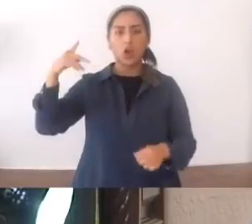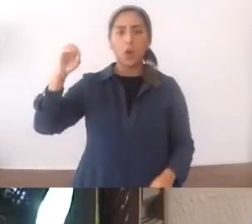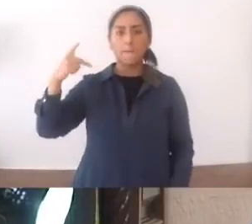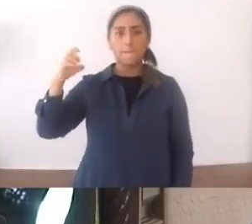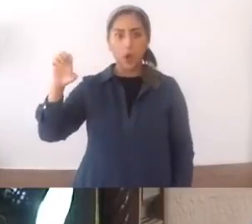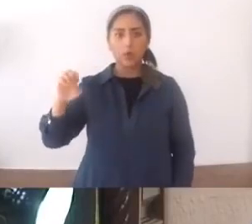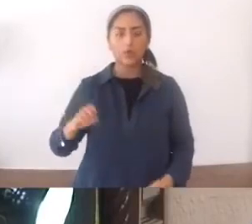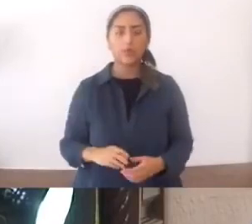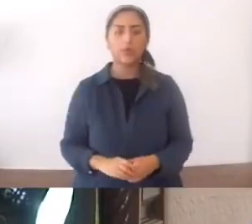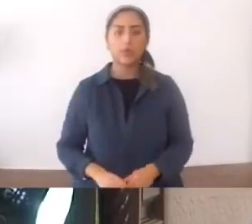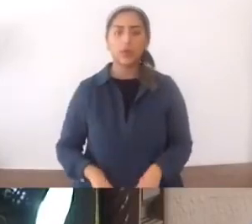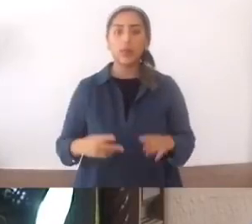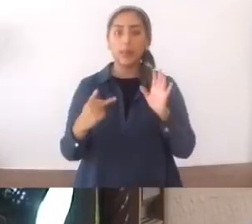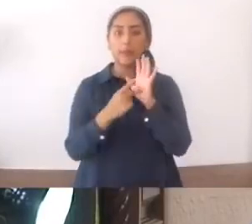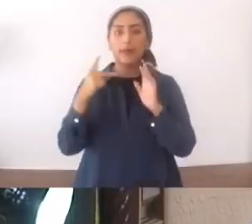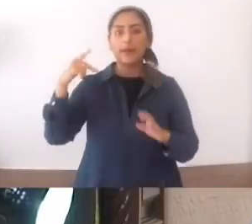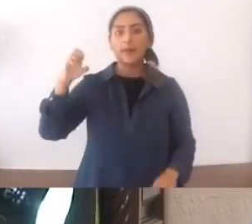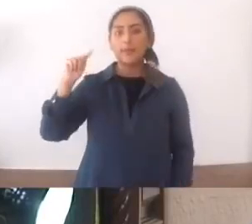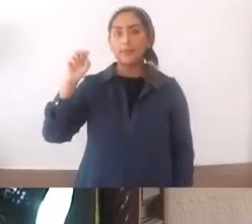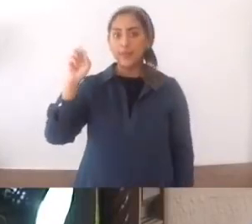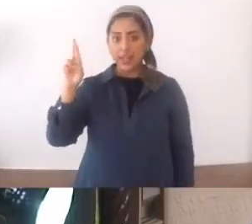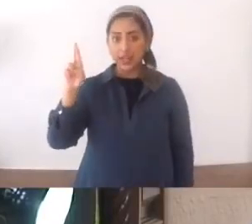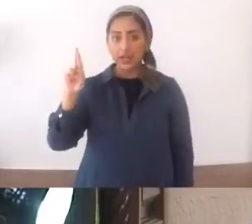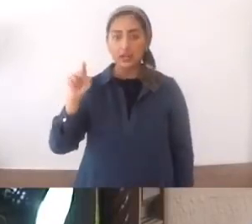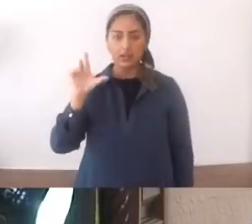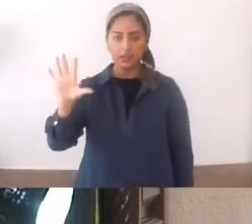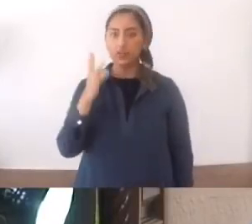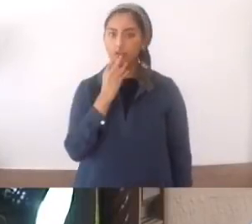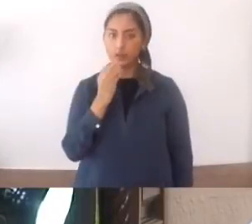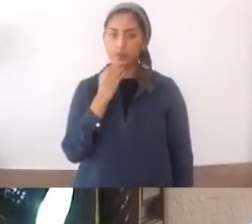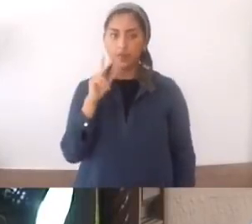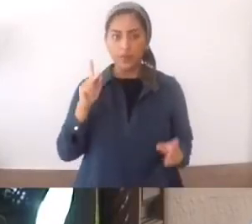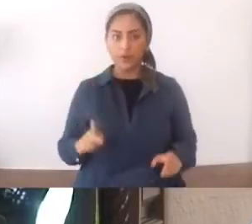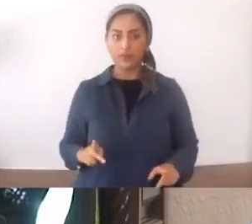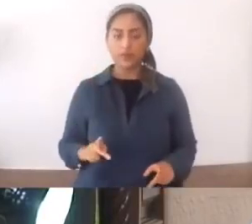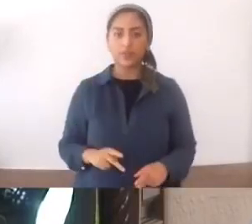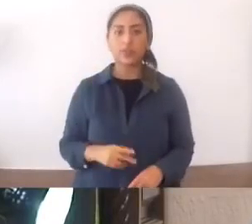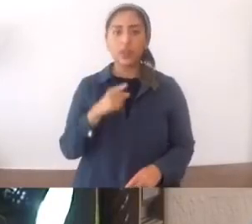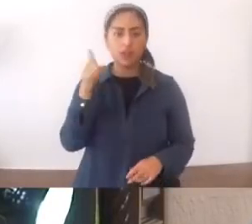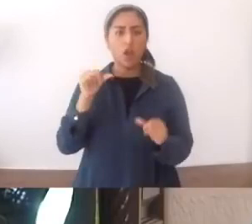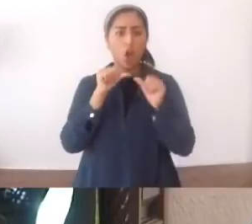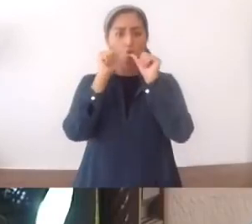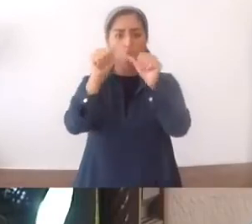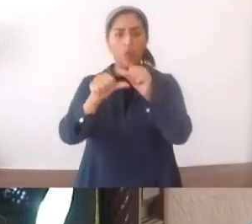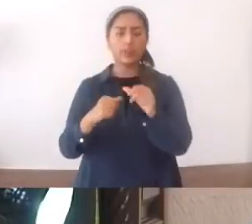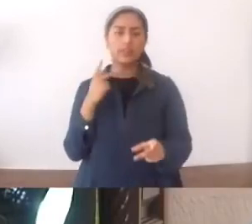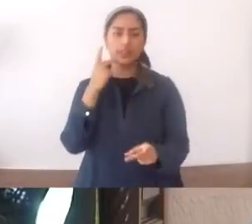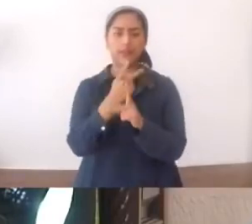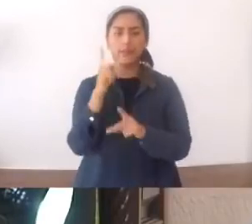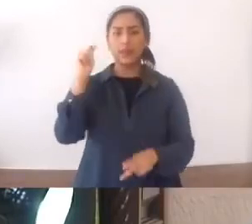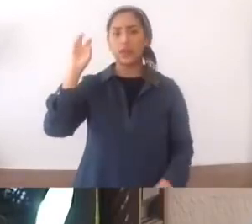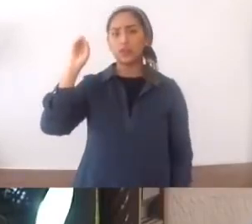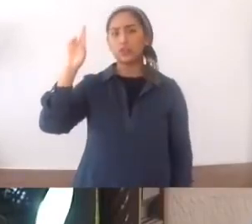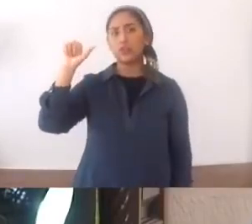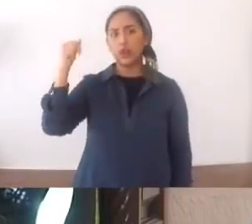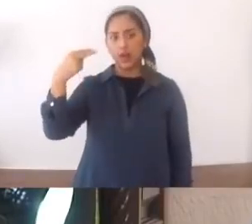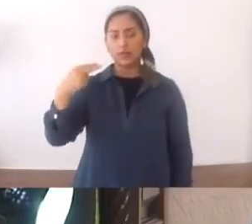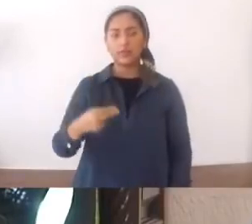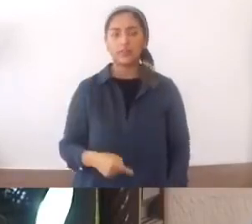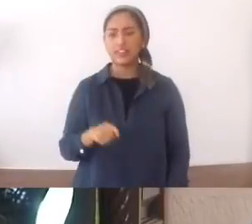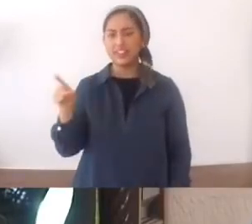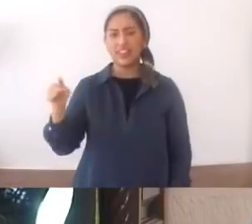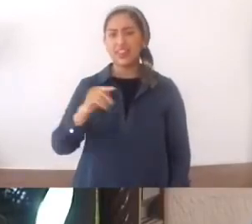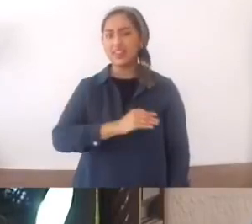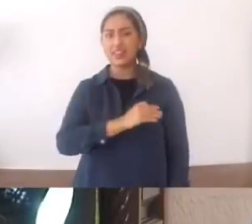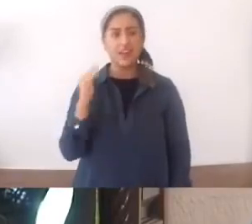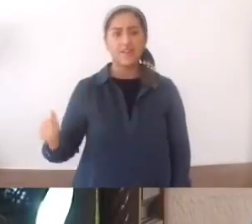primer papa. Indeed, he was the first pope. Kefas, Pedro, Cephas él era Peter, judío who was a Jew, y siguió guardando la Torá. and he kept